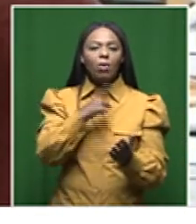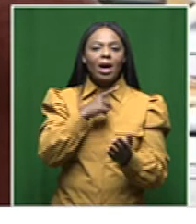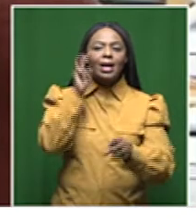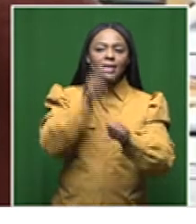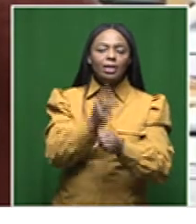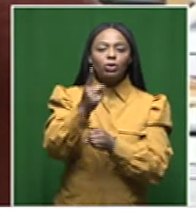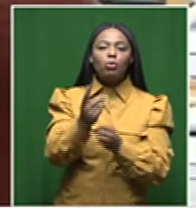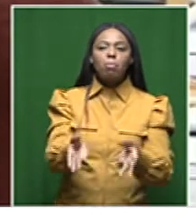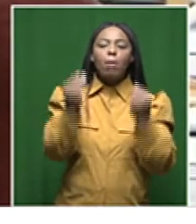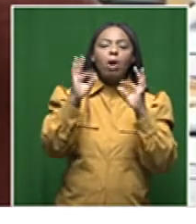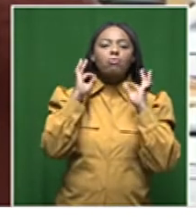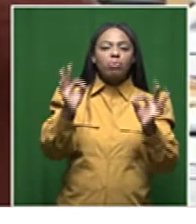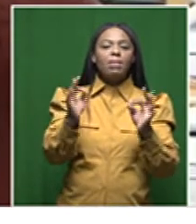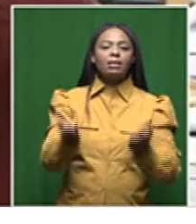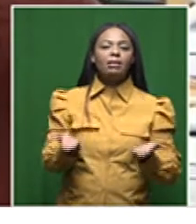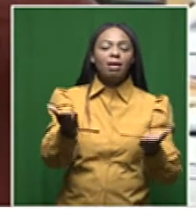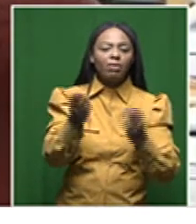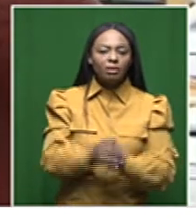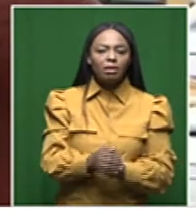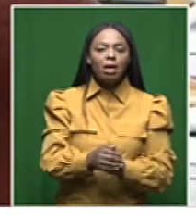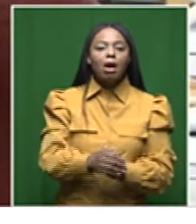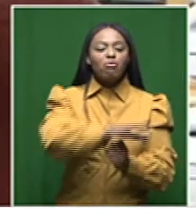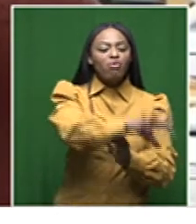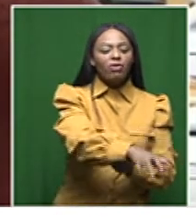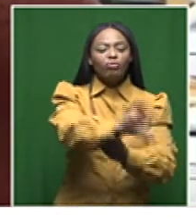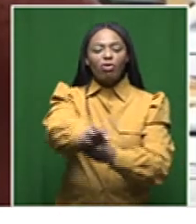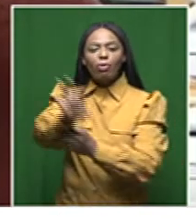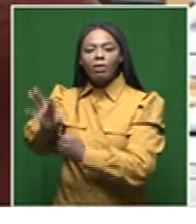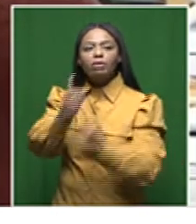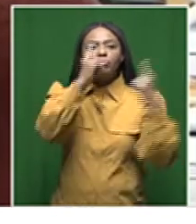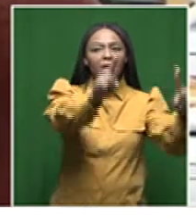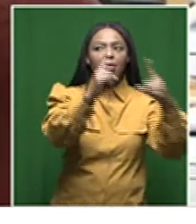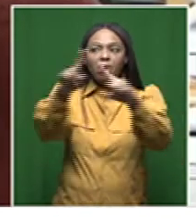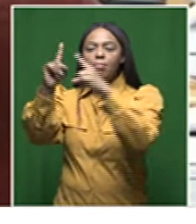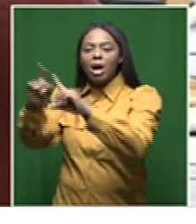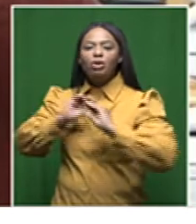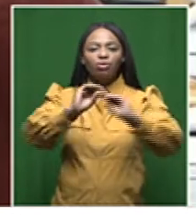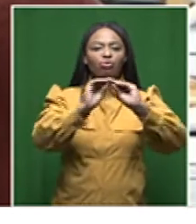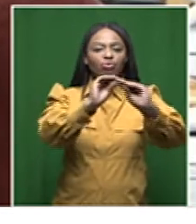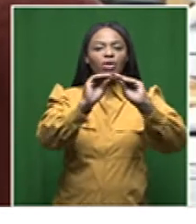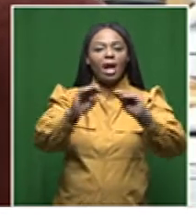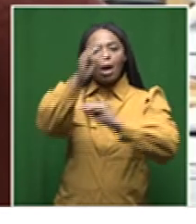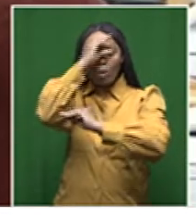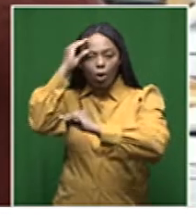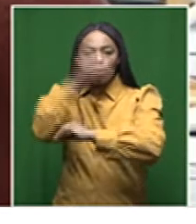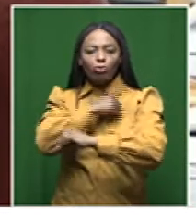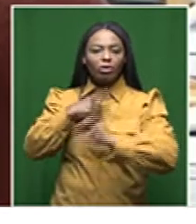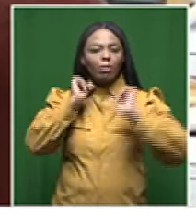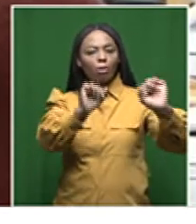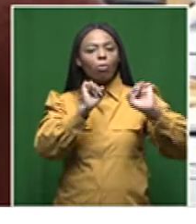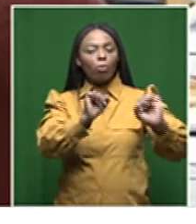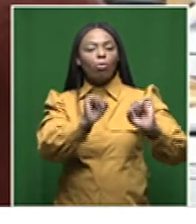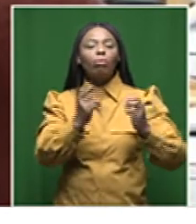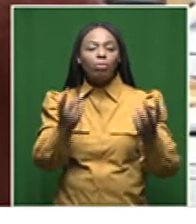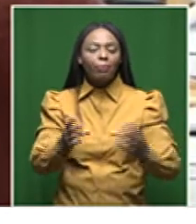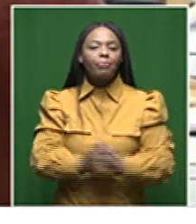services. So we have gone to all the provinces to train the healthcare providers. We were in Northern